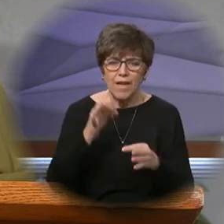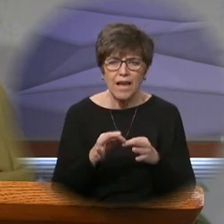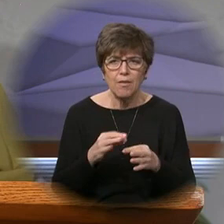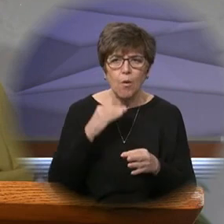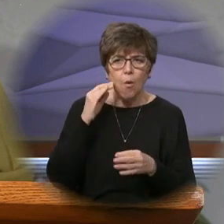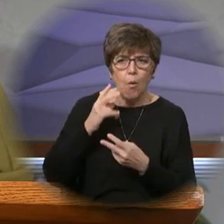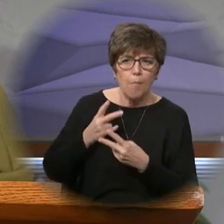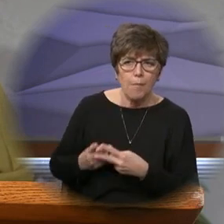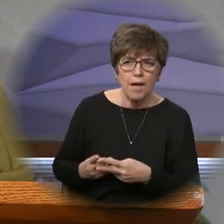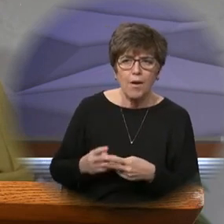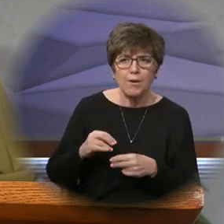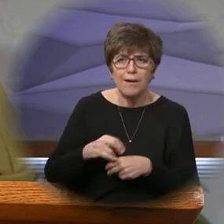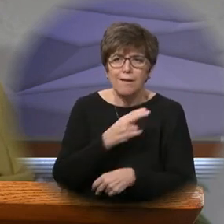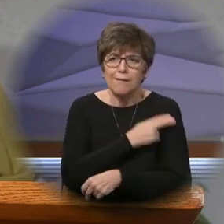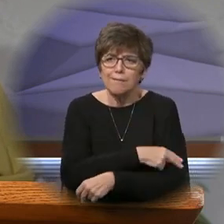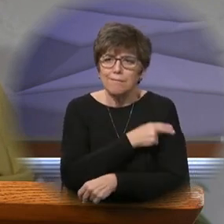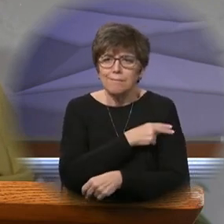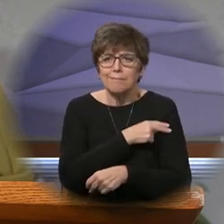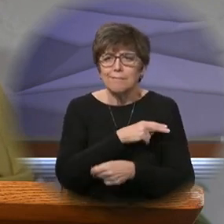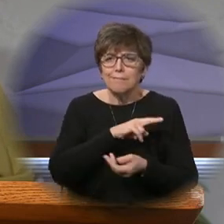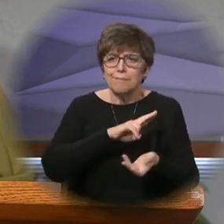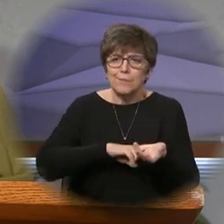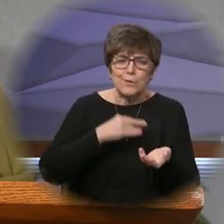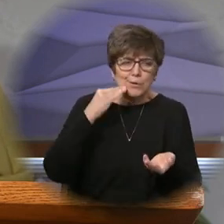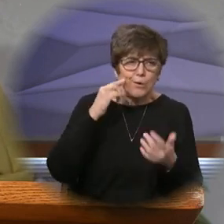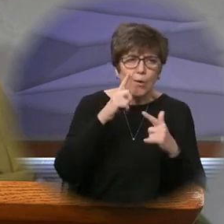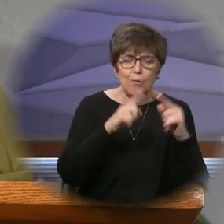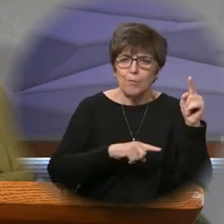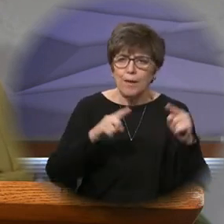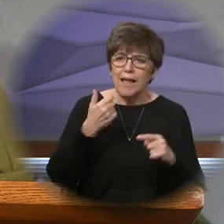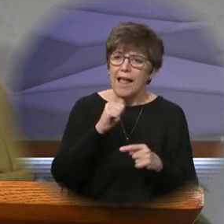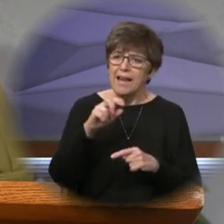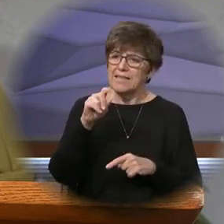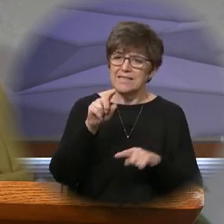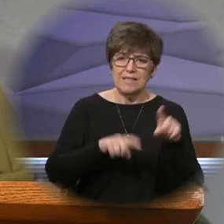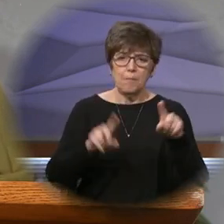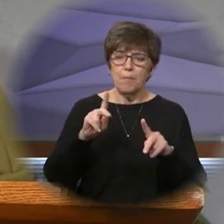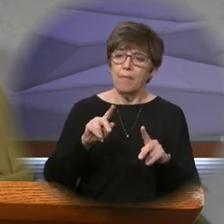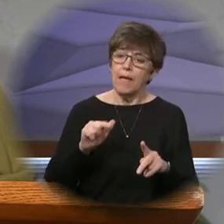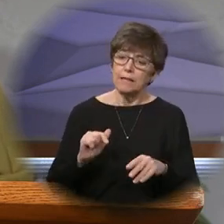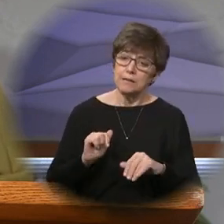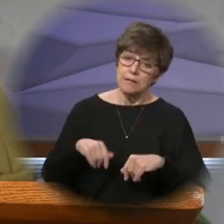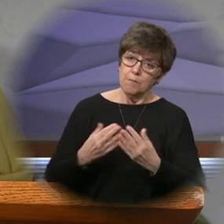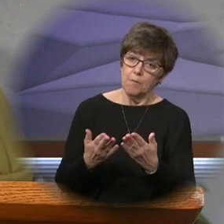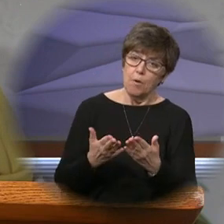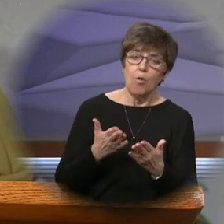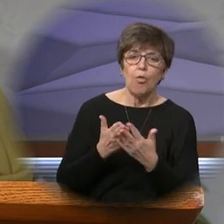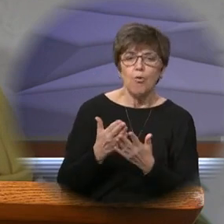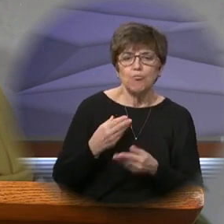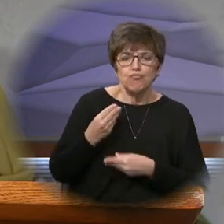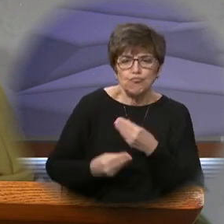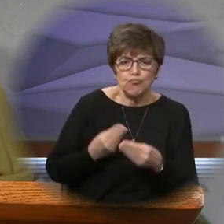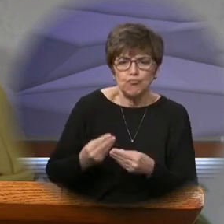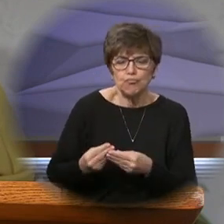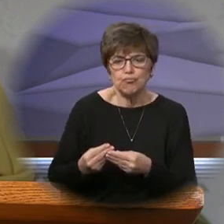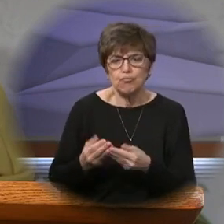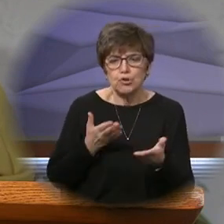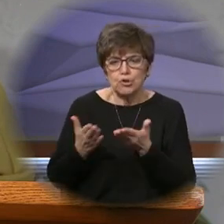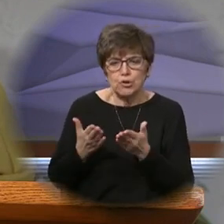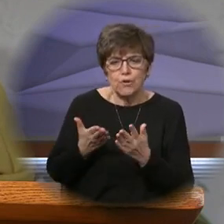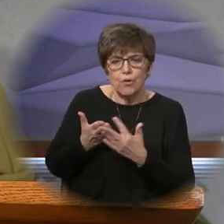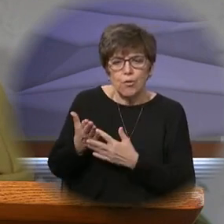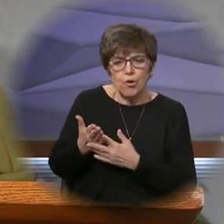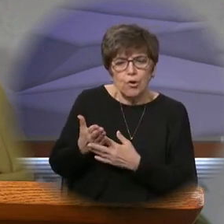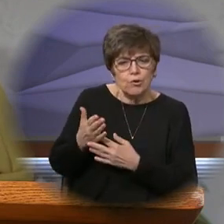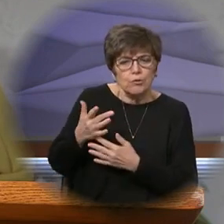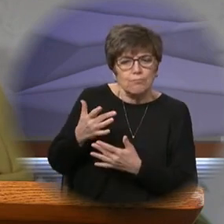in healthcare facilities, and persons with any kind of disability is made possible by the generosity, public service,